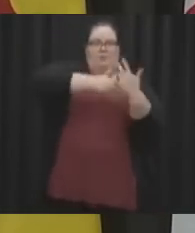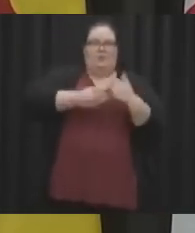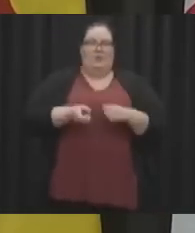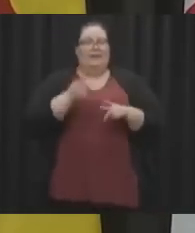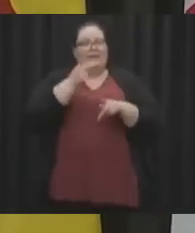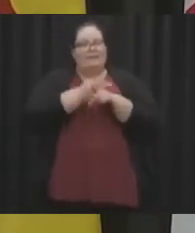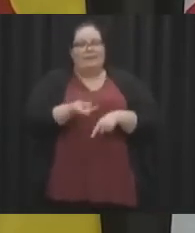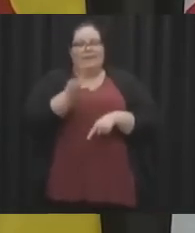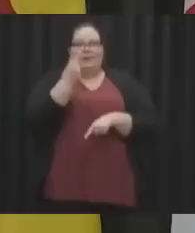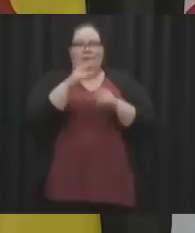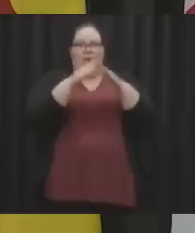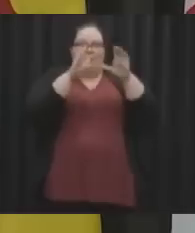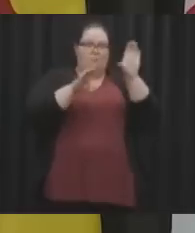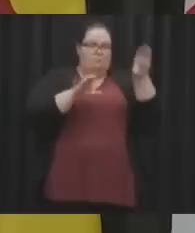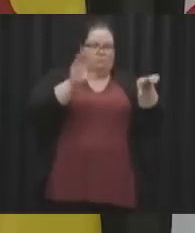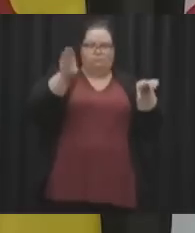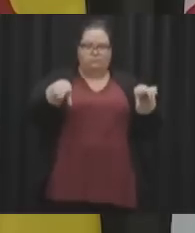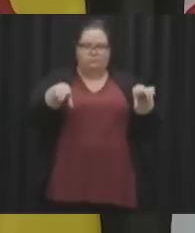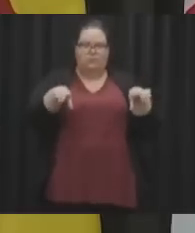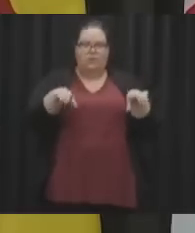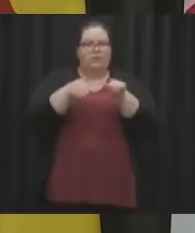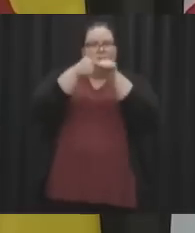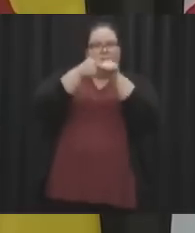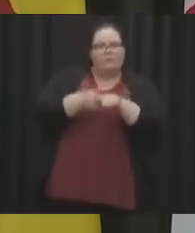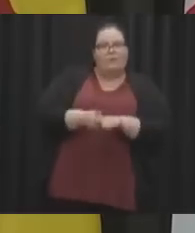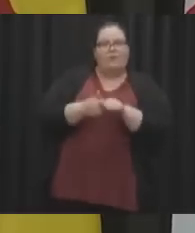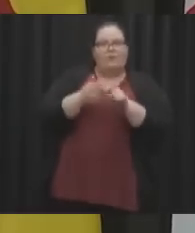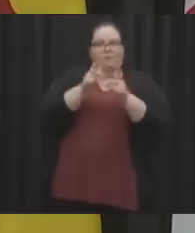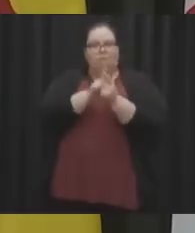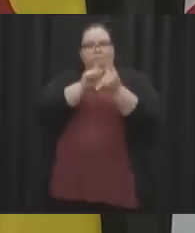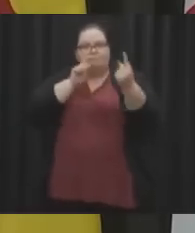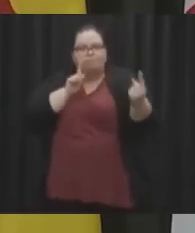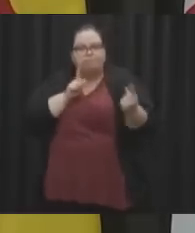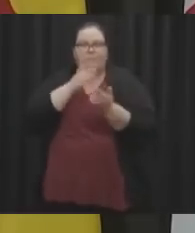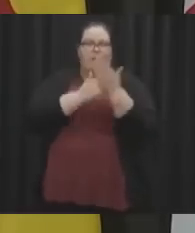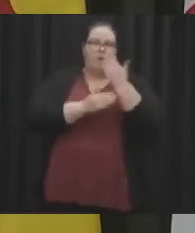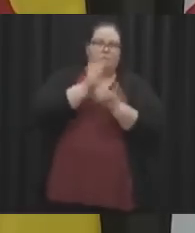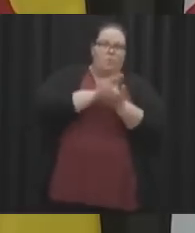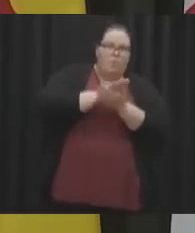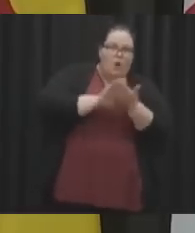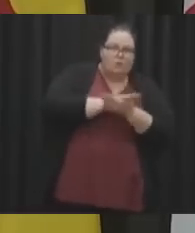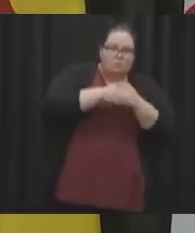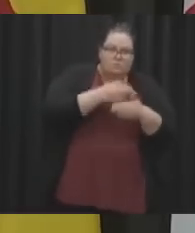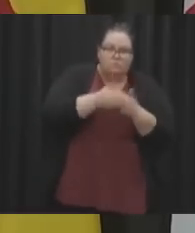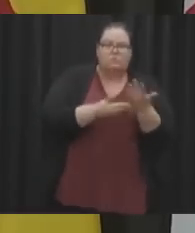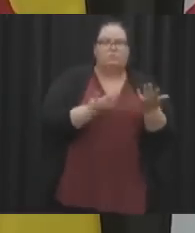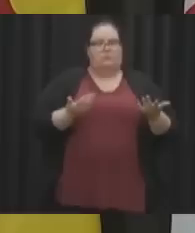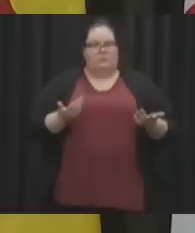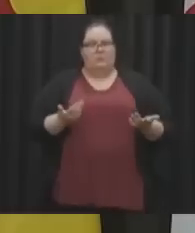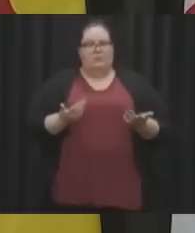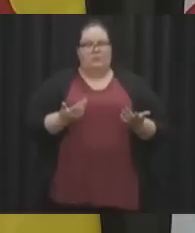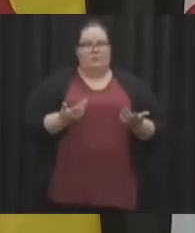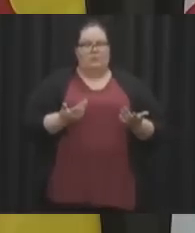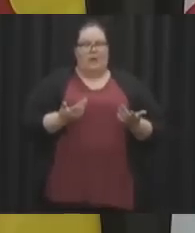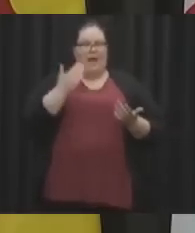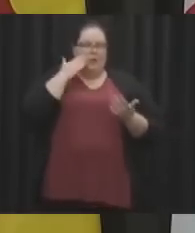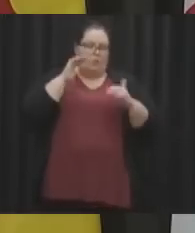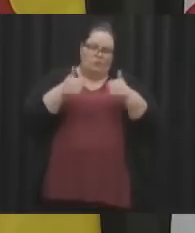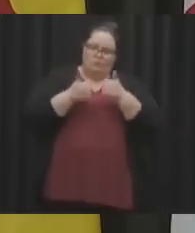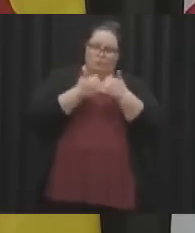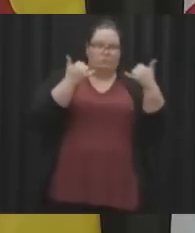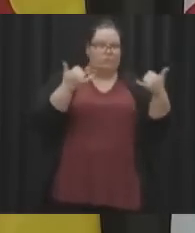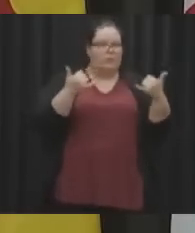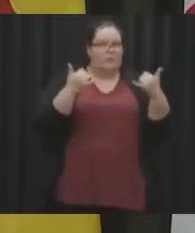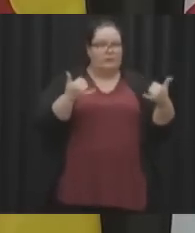concerned and very anxious for the well-being of all New Brunswickers right now, because we have 2 zones that are affected right now, but we don't want that to increase to any